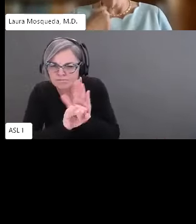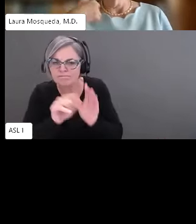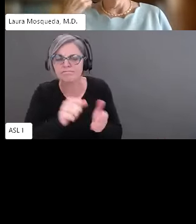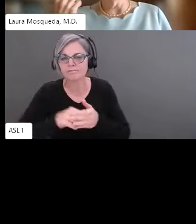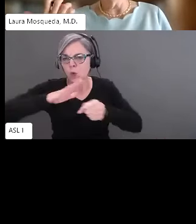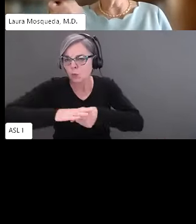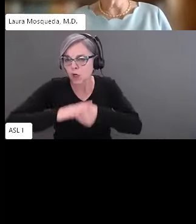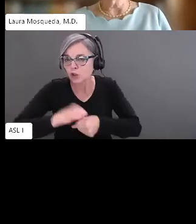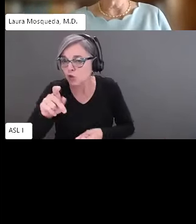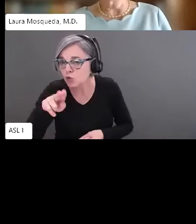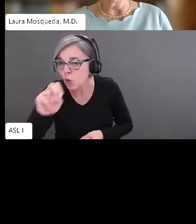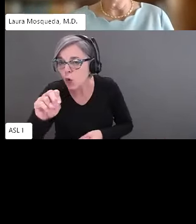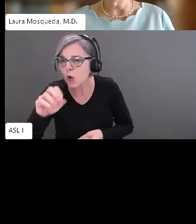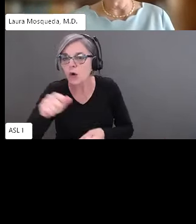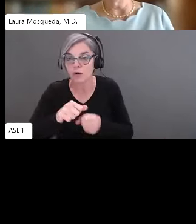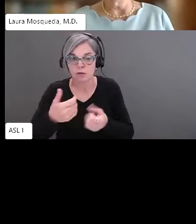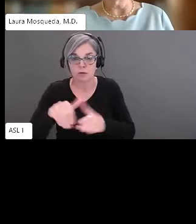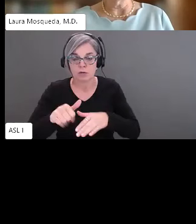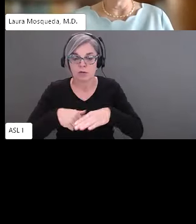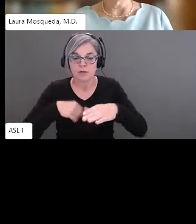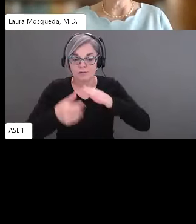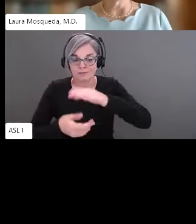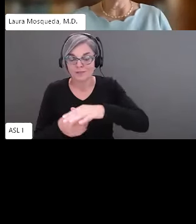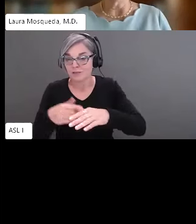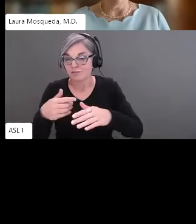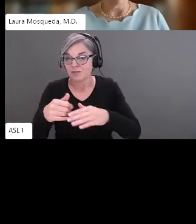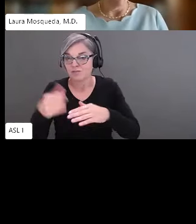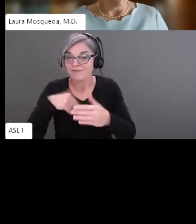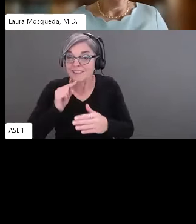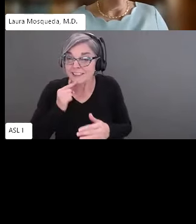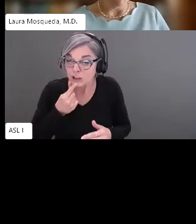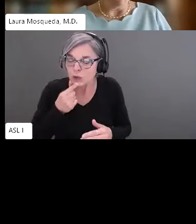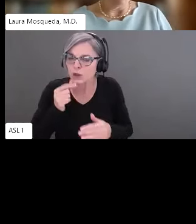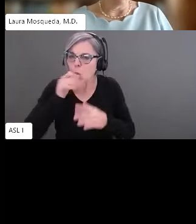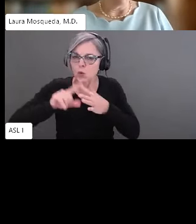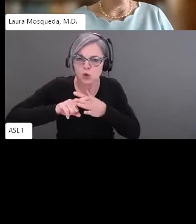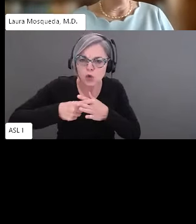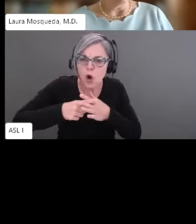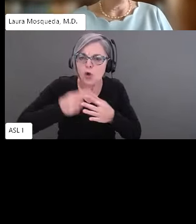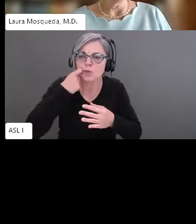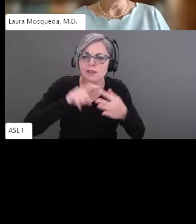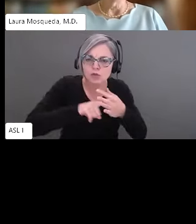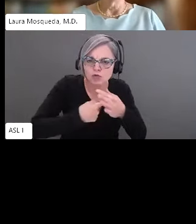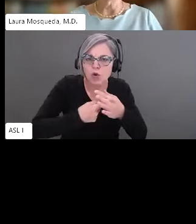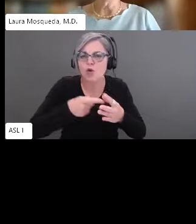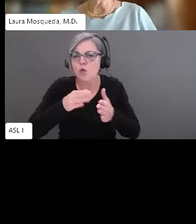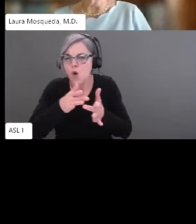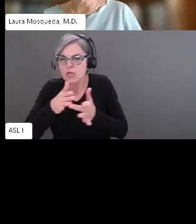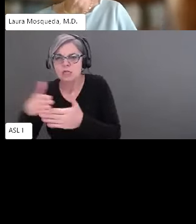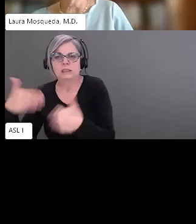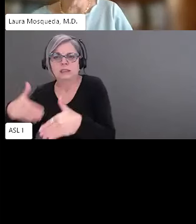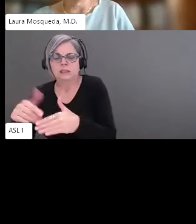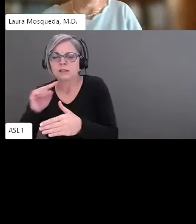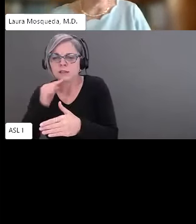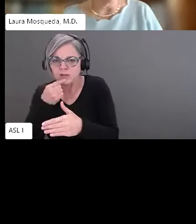hoping if this gets some uptake that will improve documentation of bruises. I'm going to